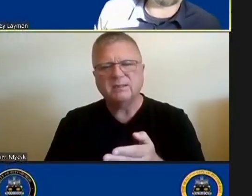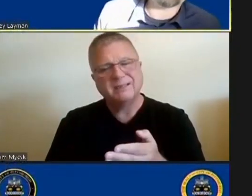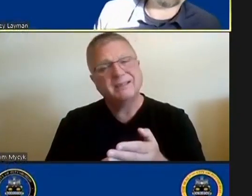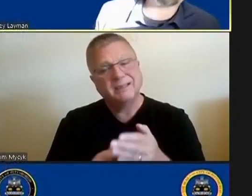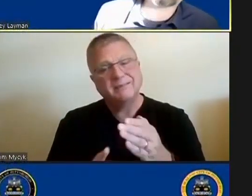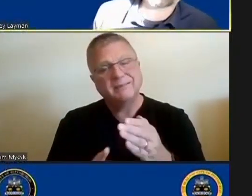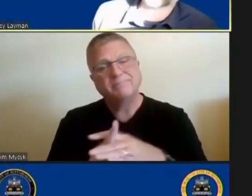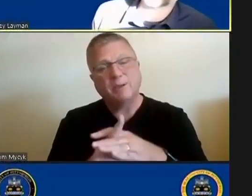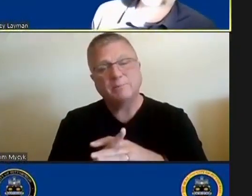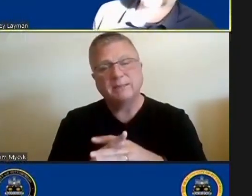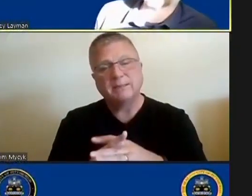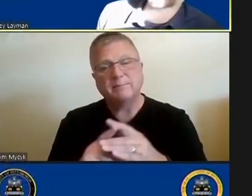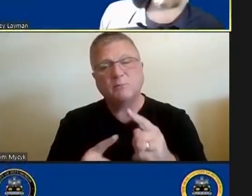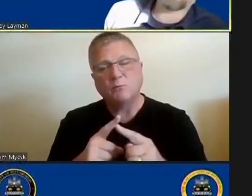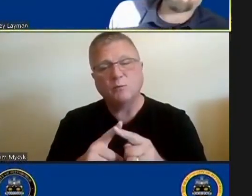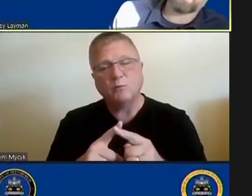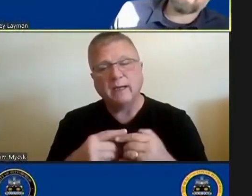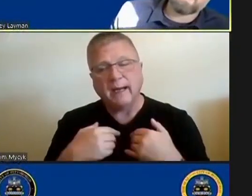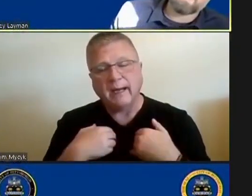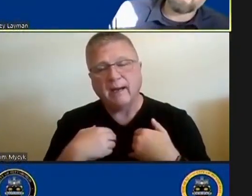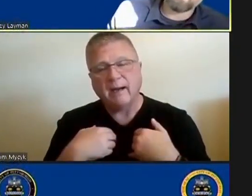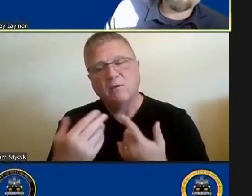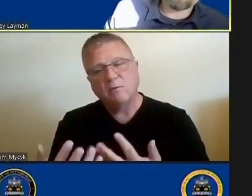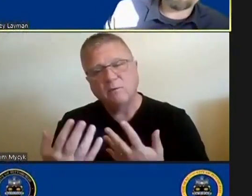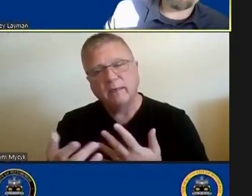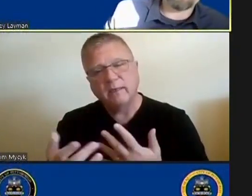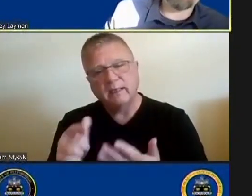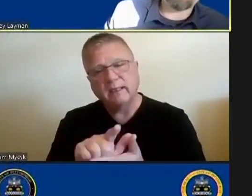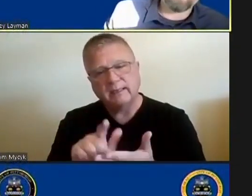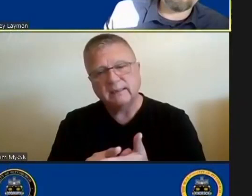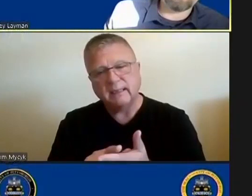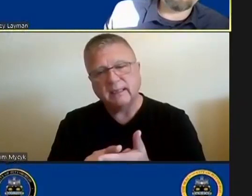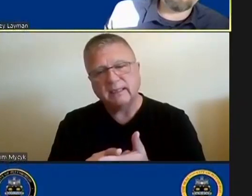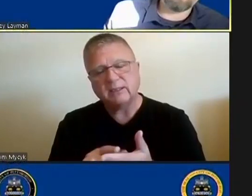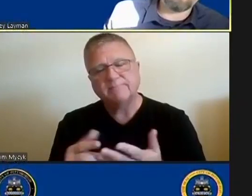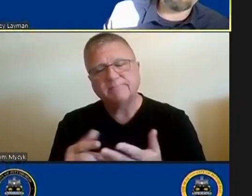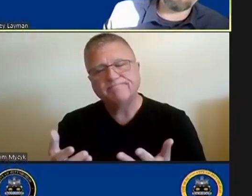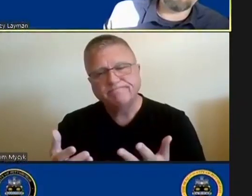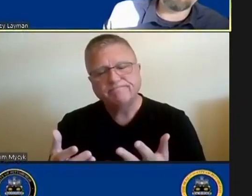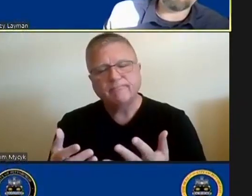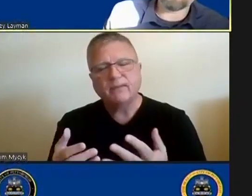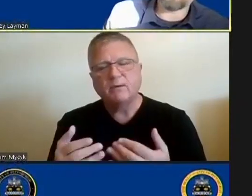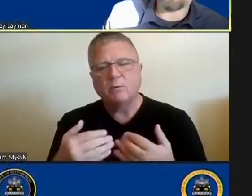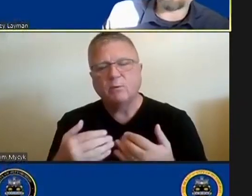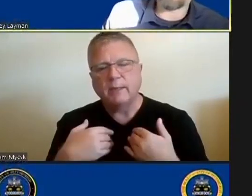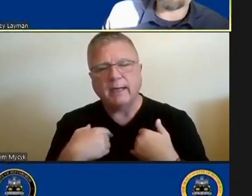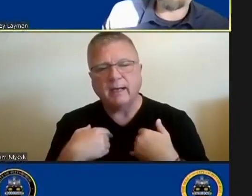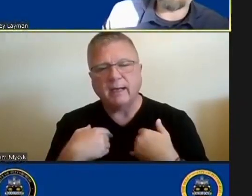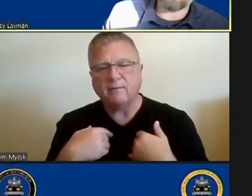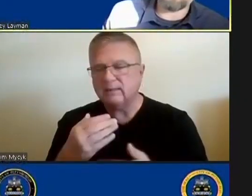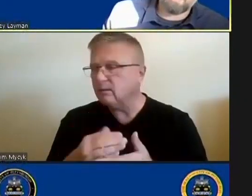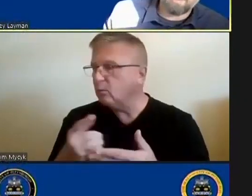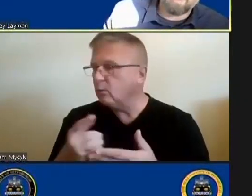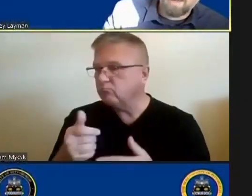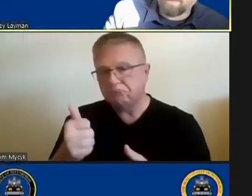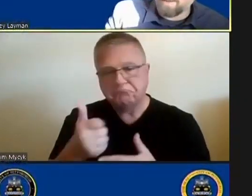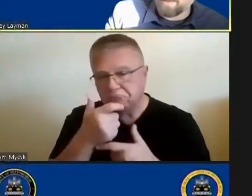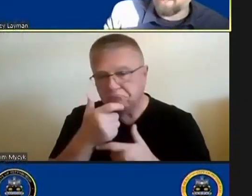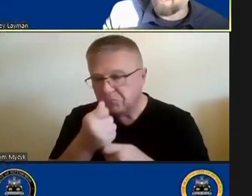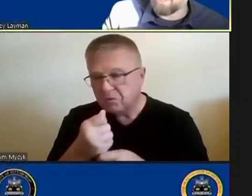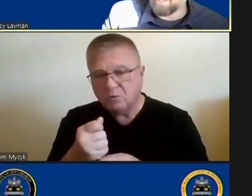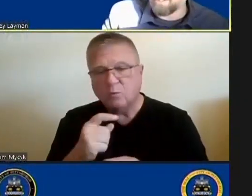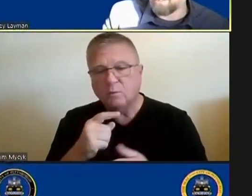when we have pending legislation where somebody's interested in making sure that they have